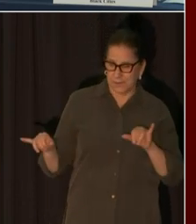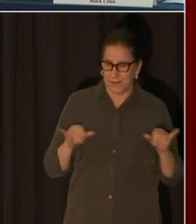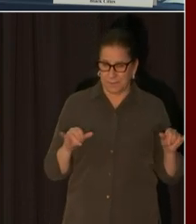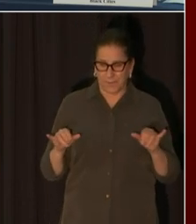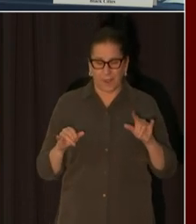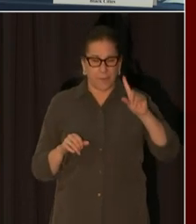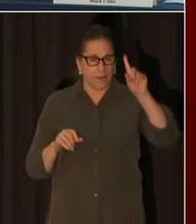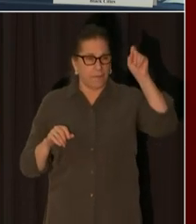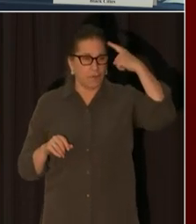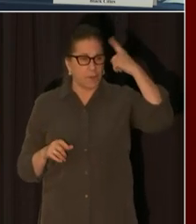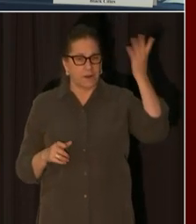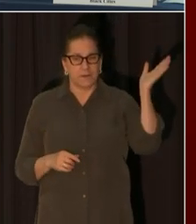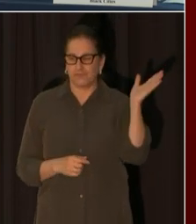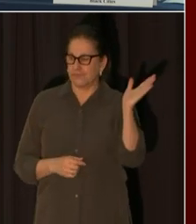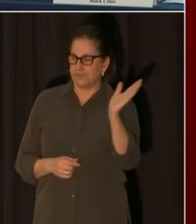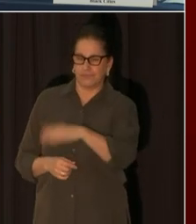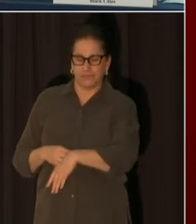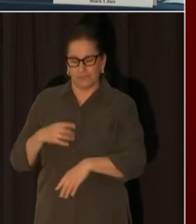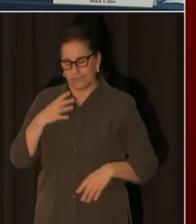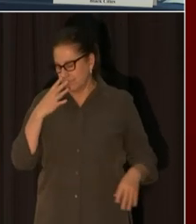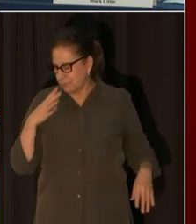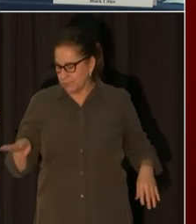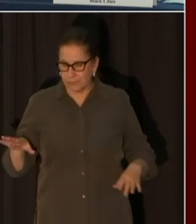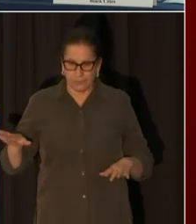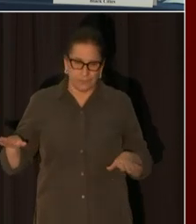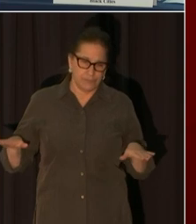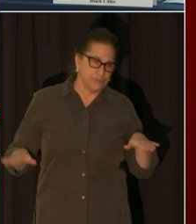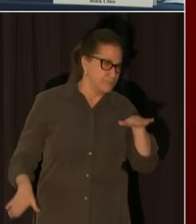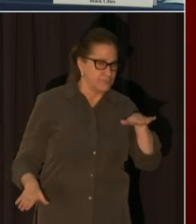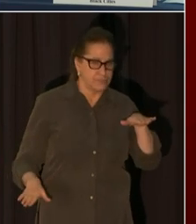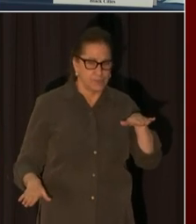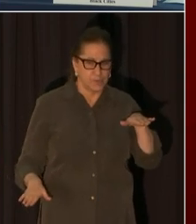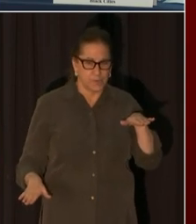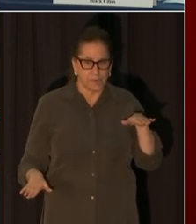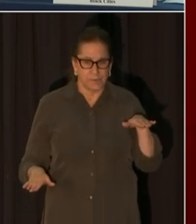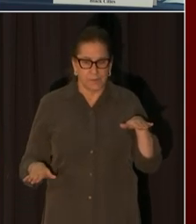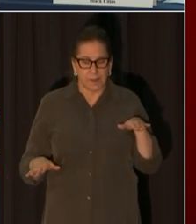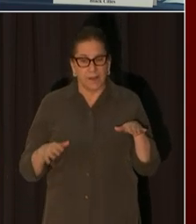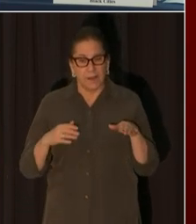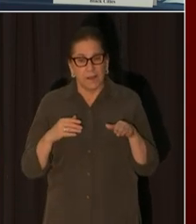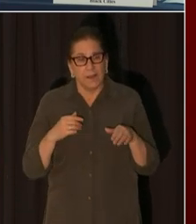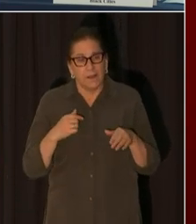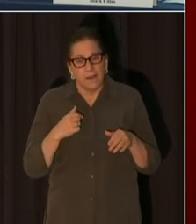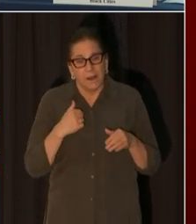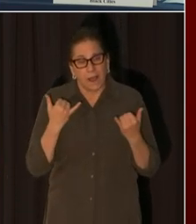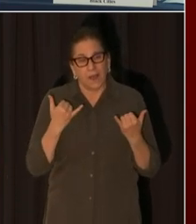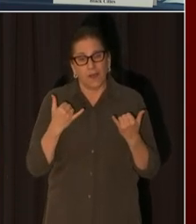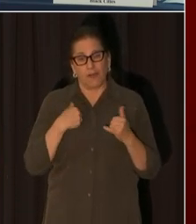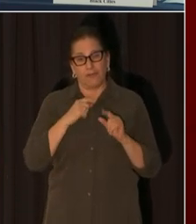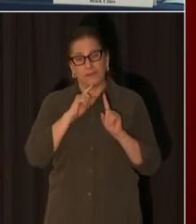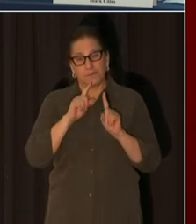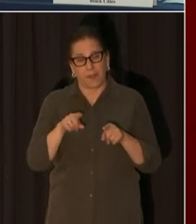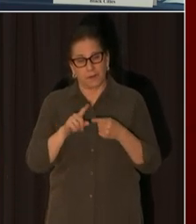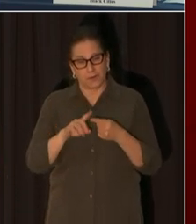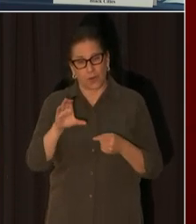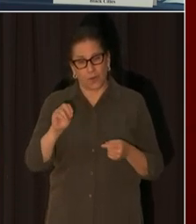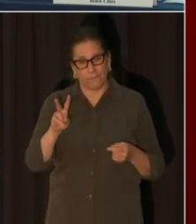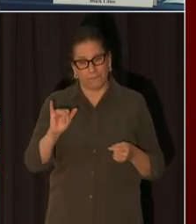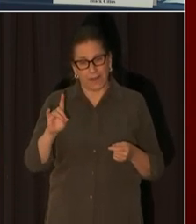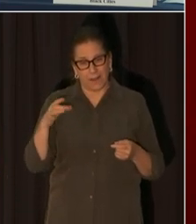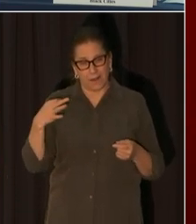owners of color. In order to facilitate a response effort for COVID-19, the U.S. Department of Labor suspended